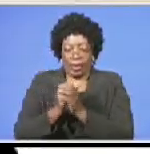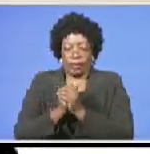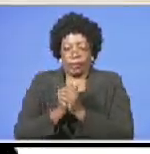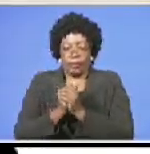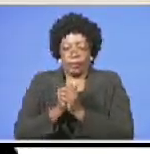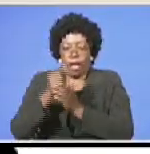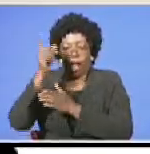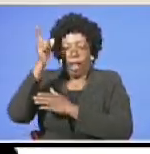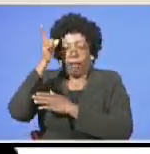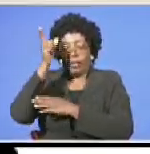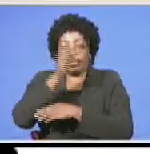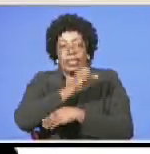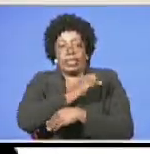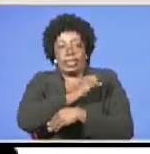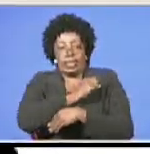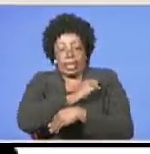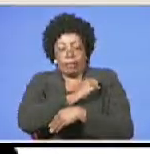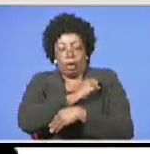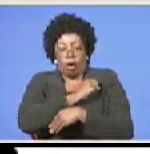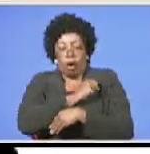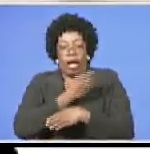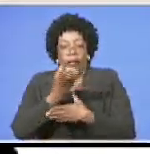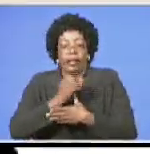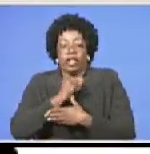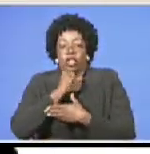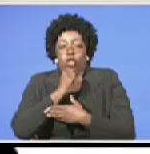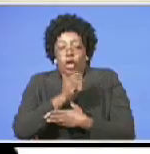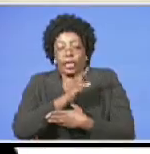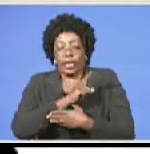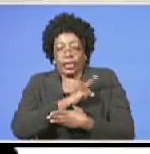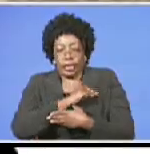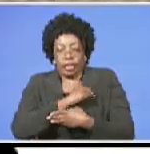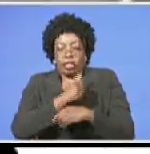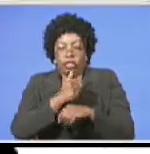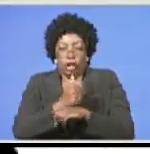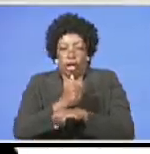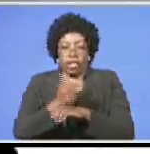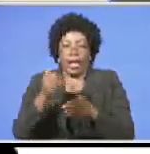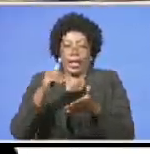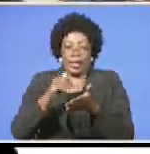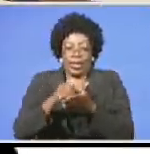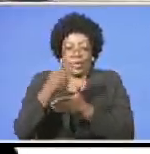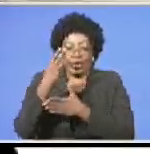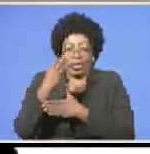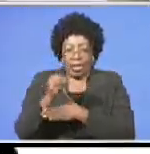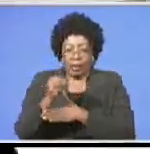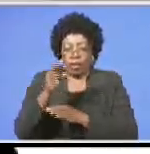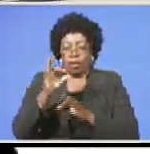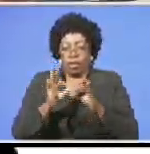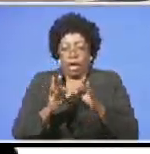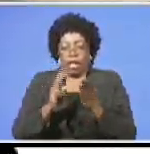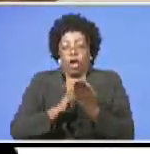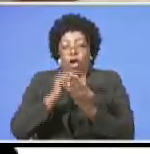co-accused Livingston Seymour pled not guilty to the charges against him. He's scheduled to stand trial on May 7th.